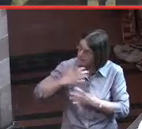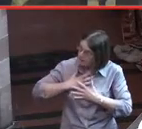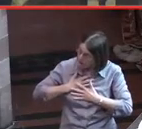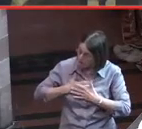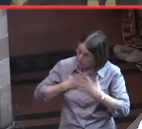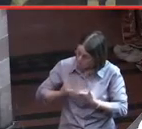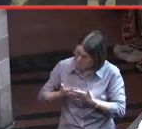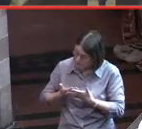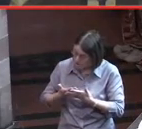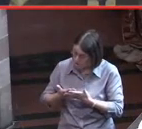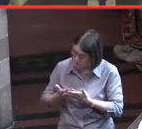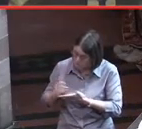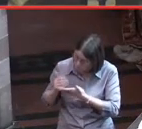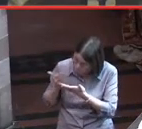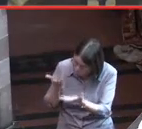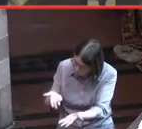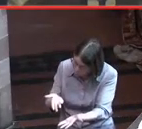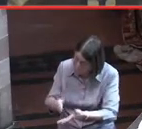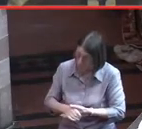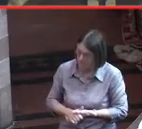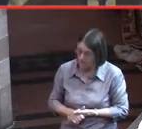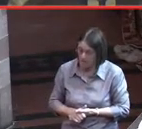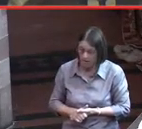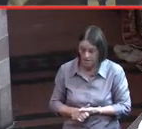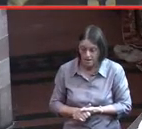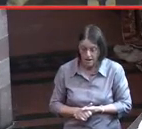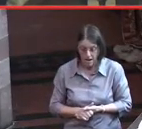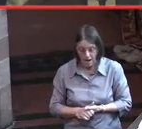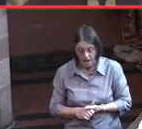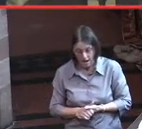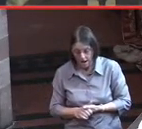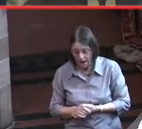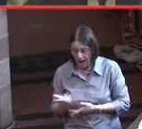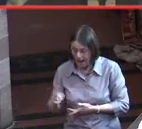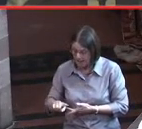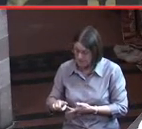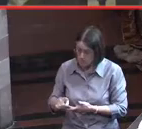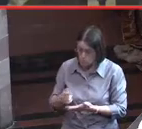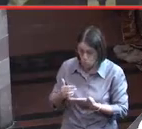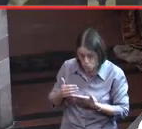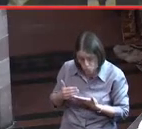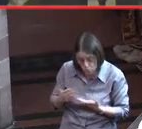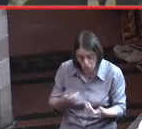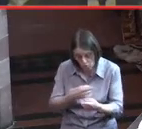to serve others in whom you serve the Lord himself.